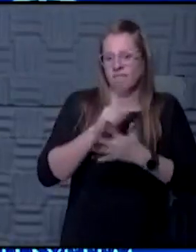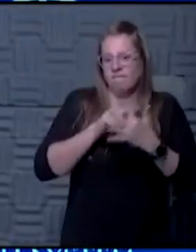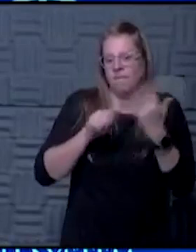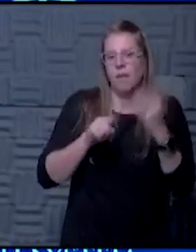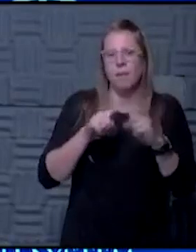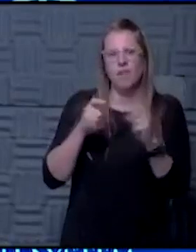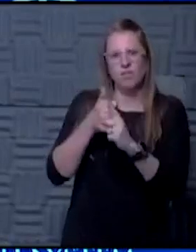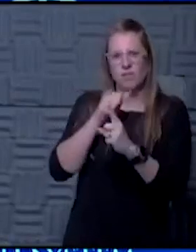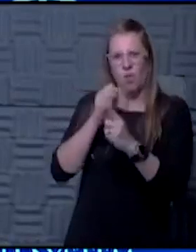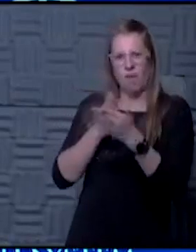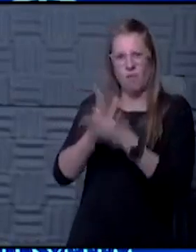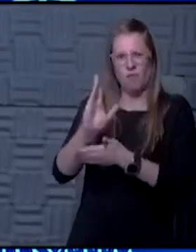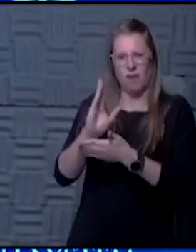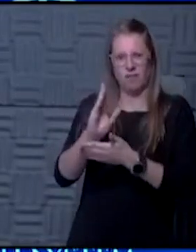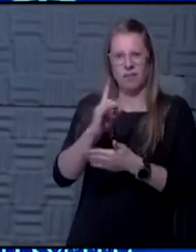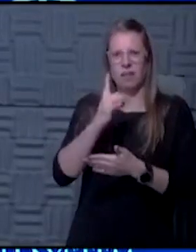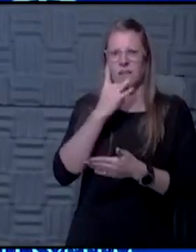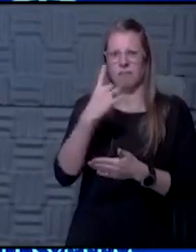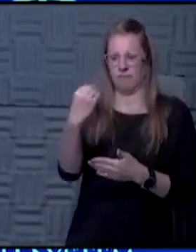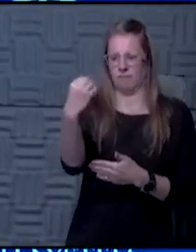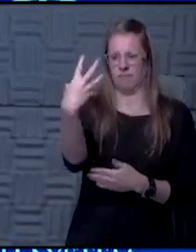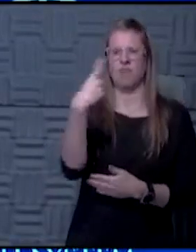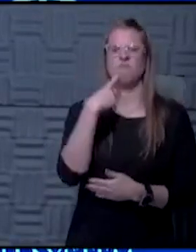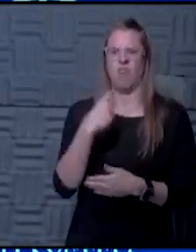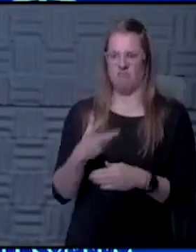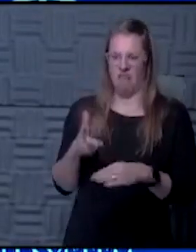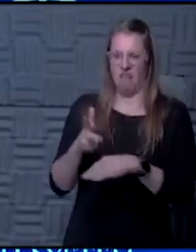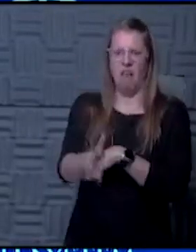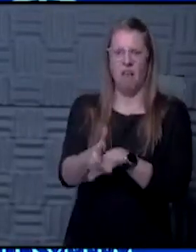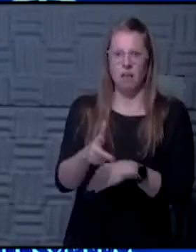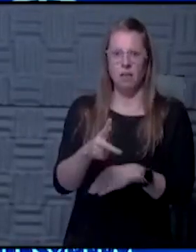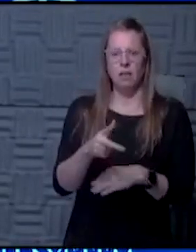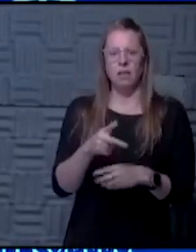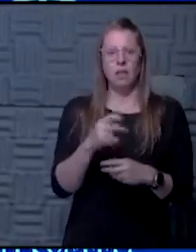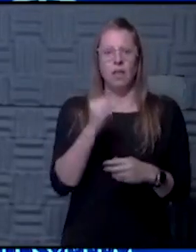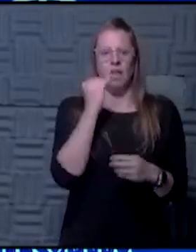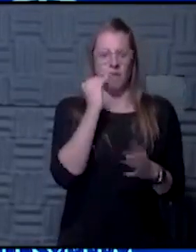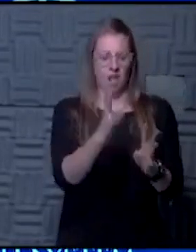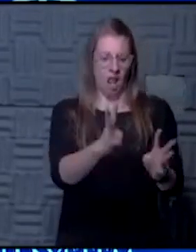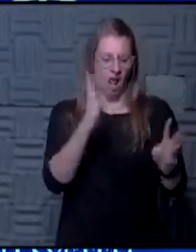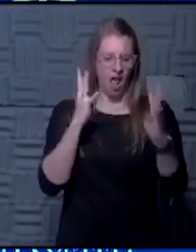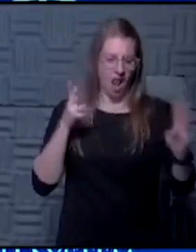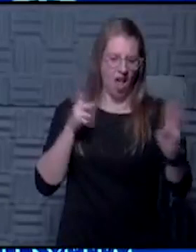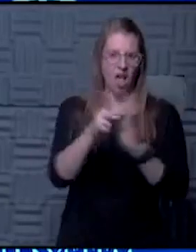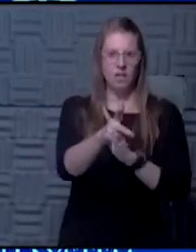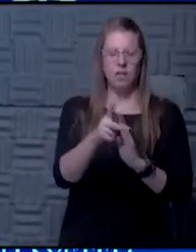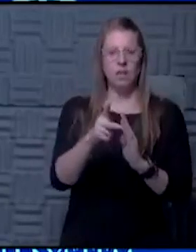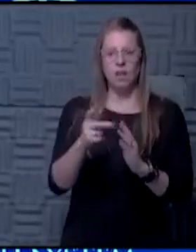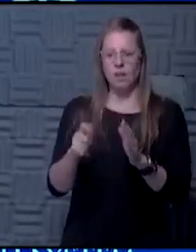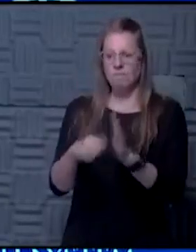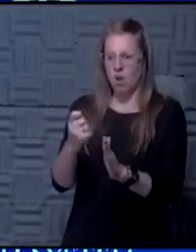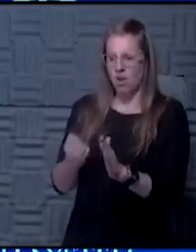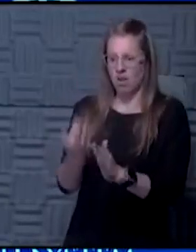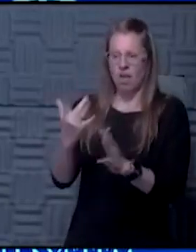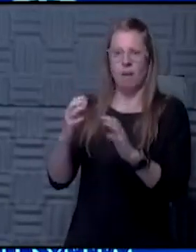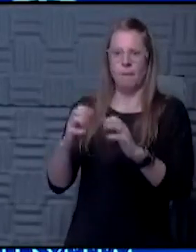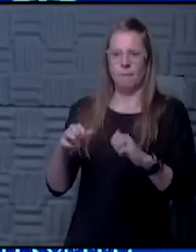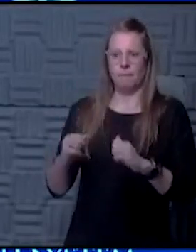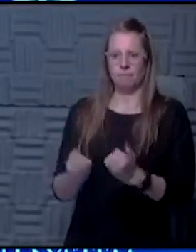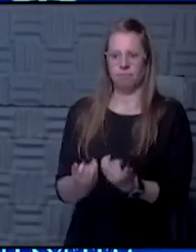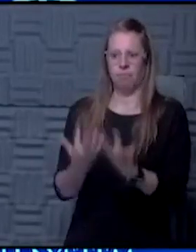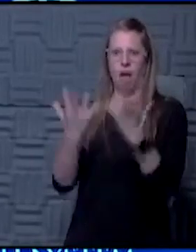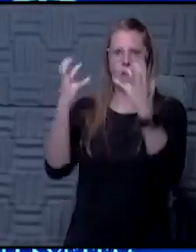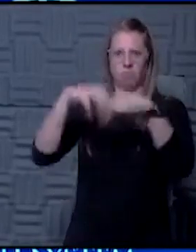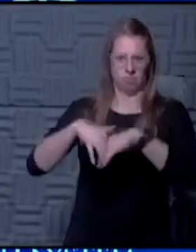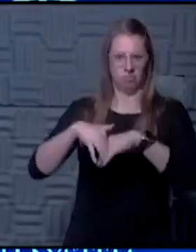have the right to run a stoplight and hit somebody. You don't have the right to run into a crowd of people. You don't have the right to burn down a building. So I think we have to